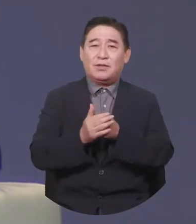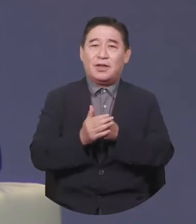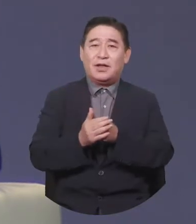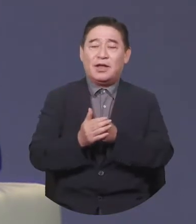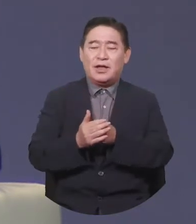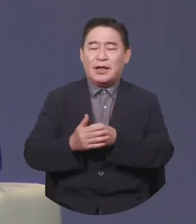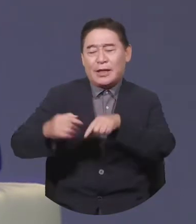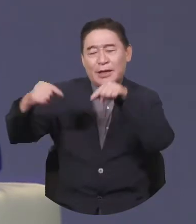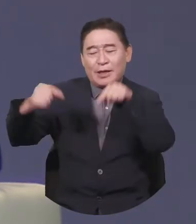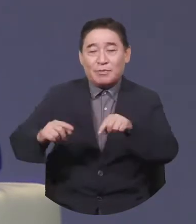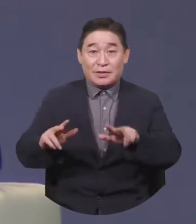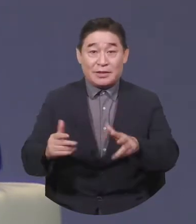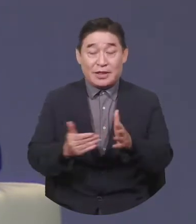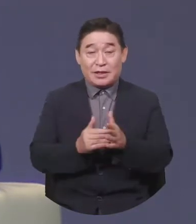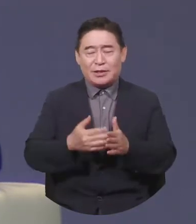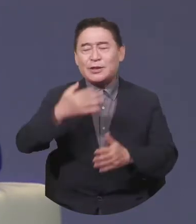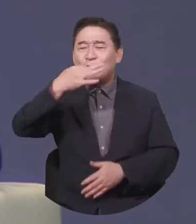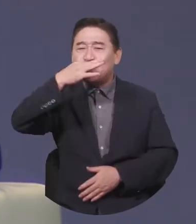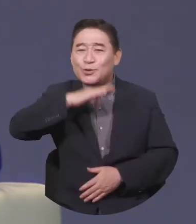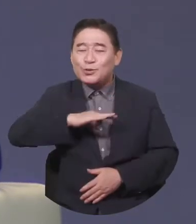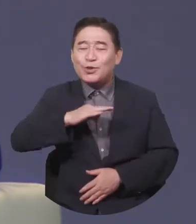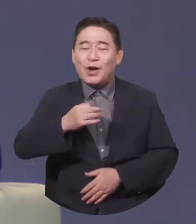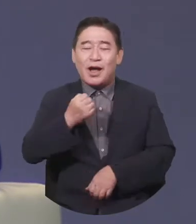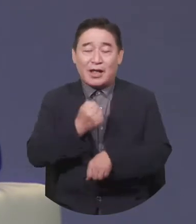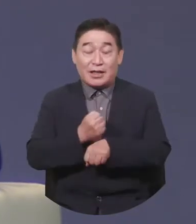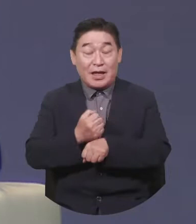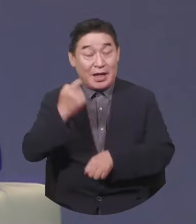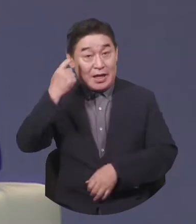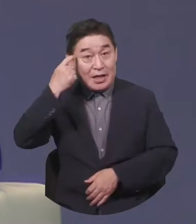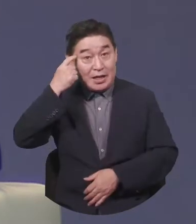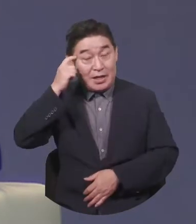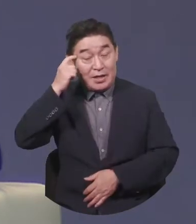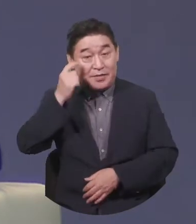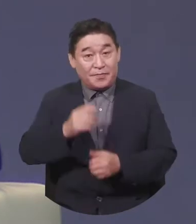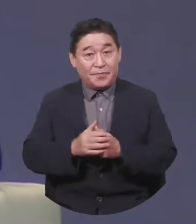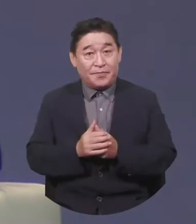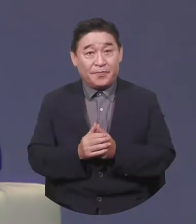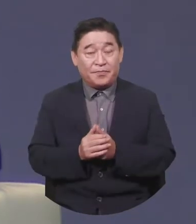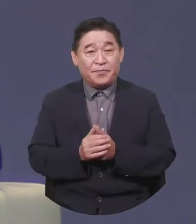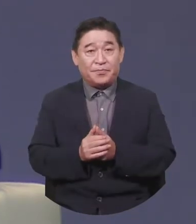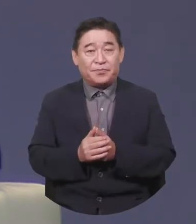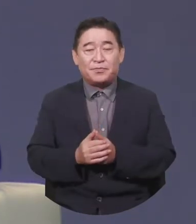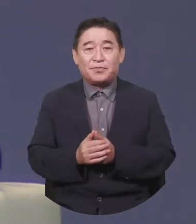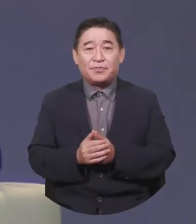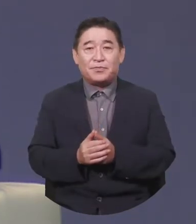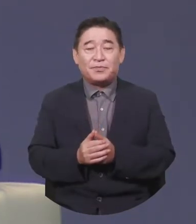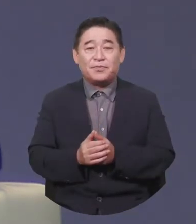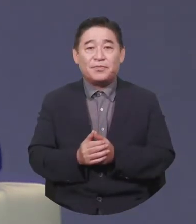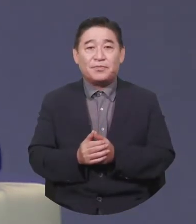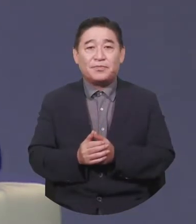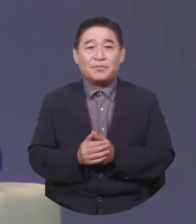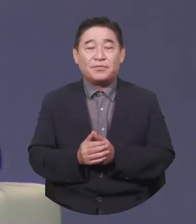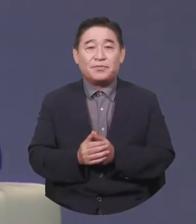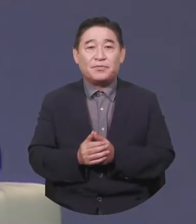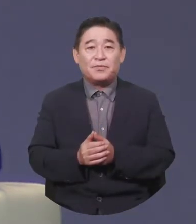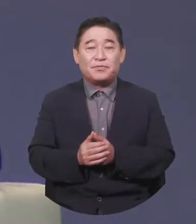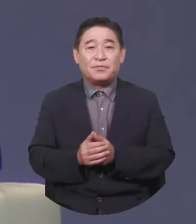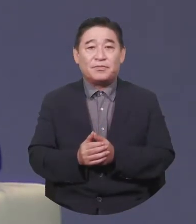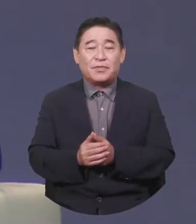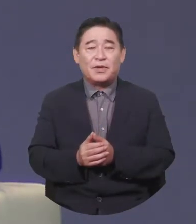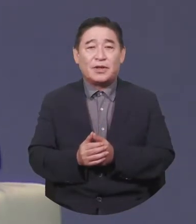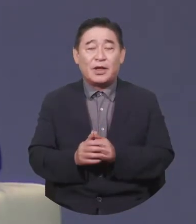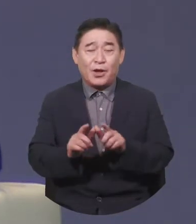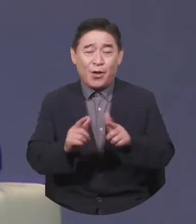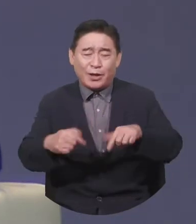it still depend on the policy of the partner, and also depend on the policy of the